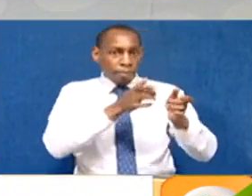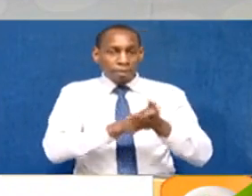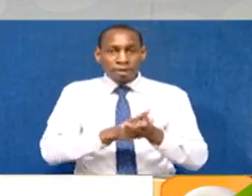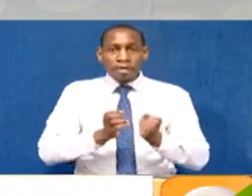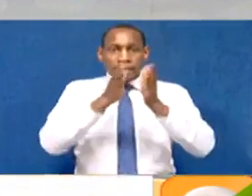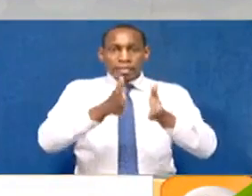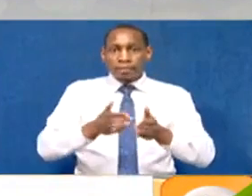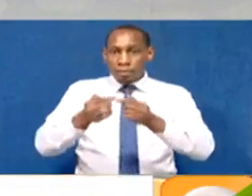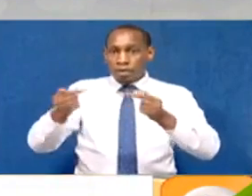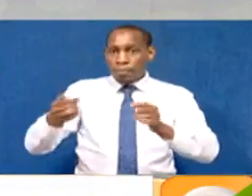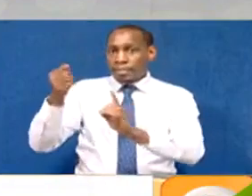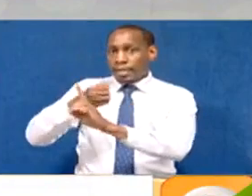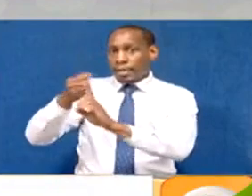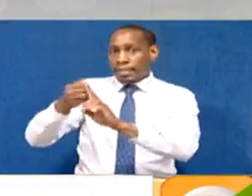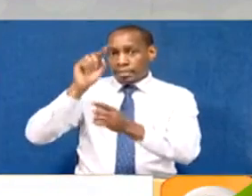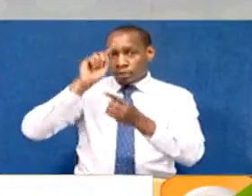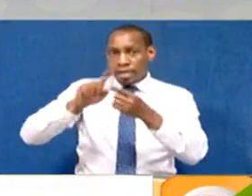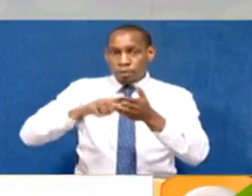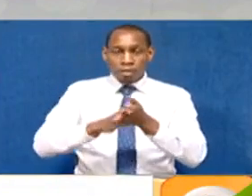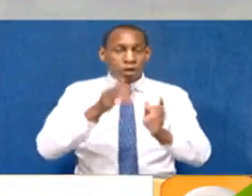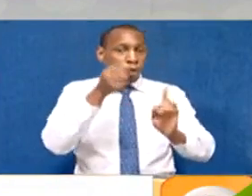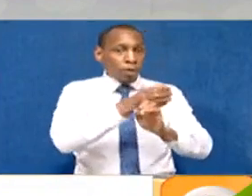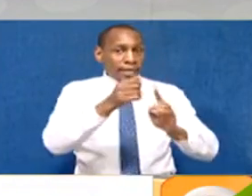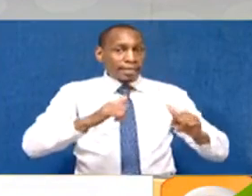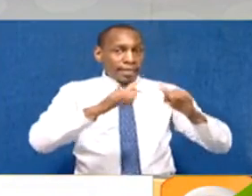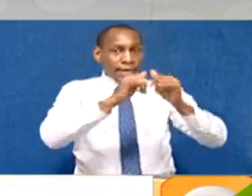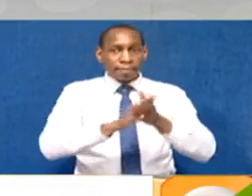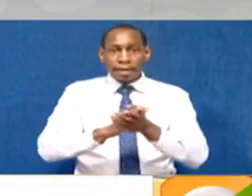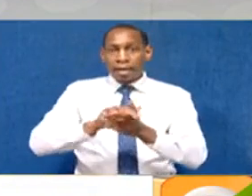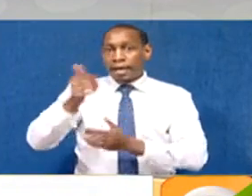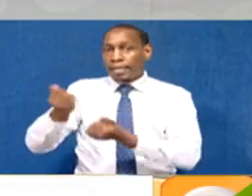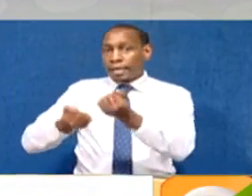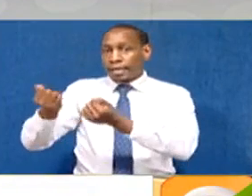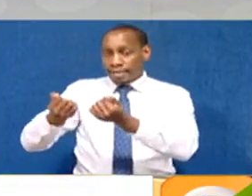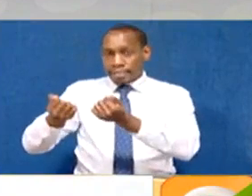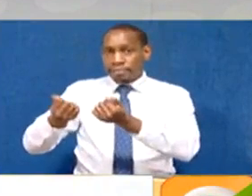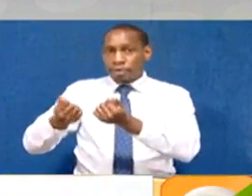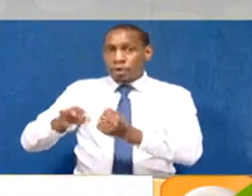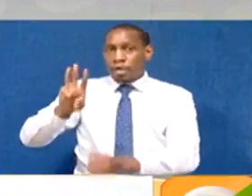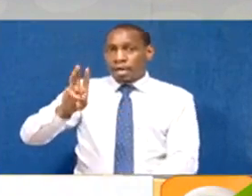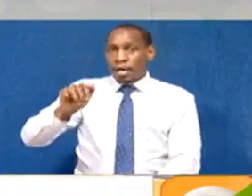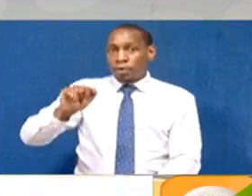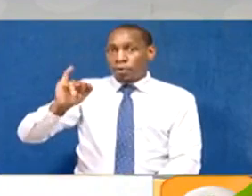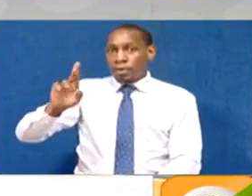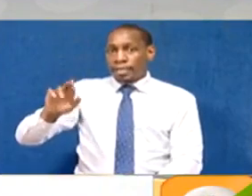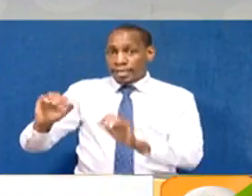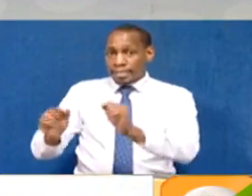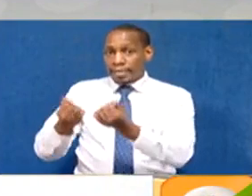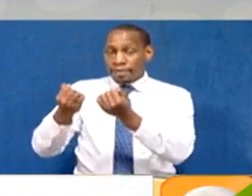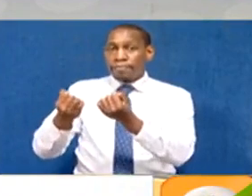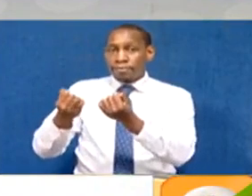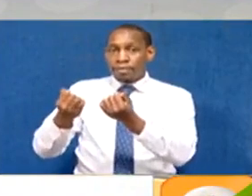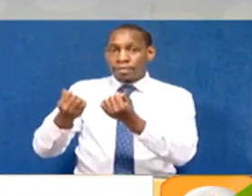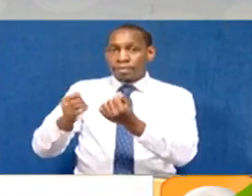officers managed to repulse the attackers who sought to overrun the camp. Another vehicle in Gerile area in Wajir narrowly